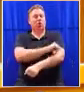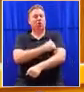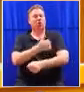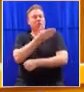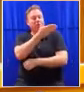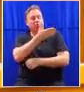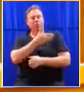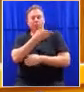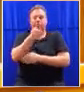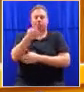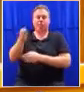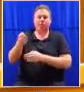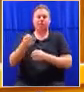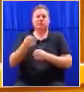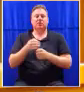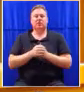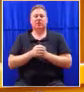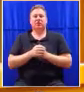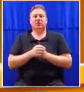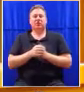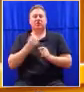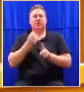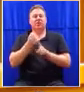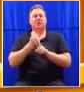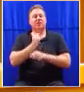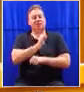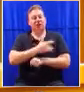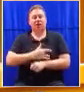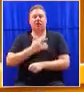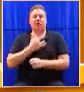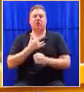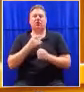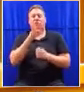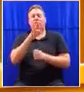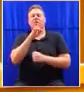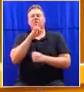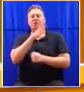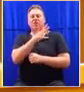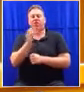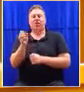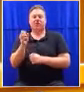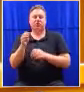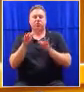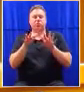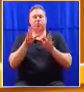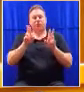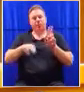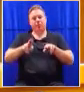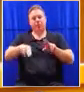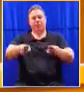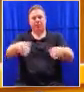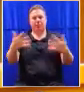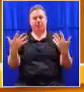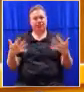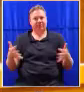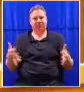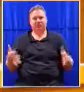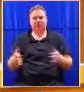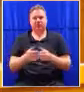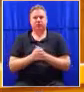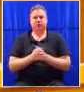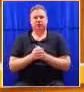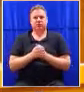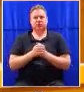for their lives in their homes, and over 3,500 people have lost their lives. To many, these are not